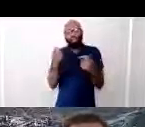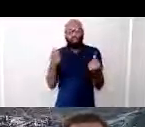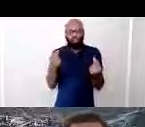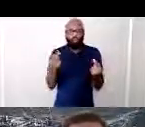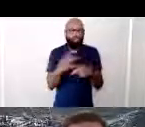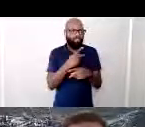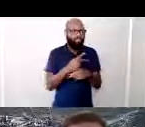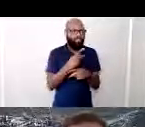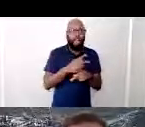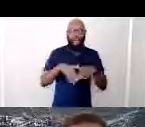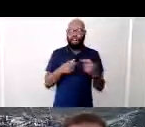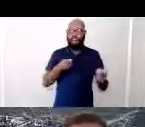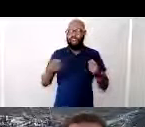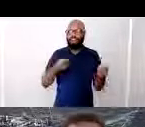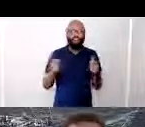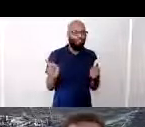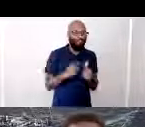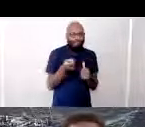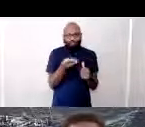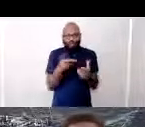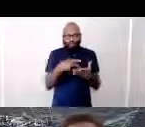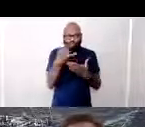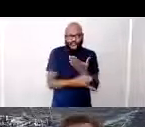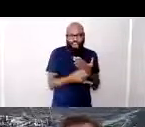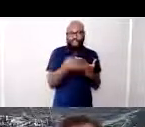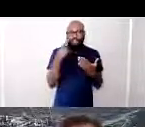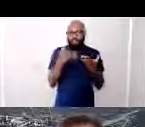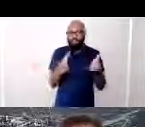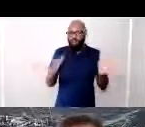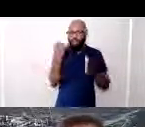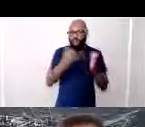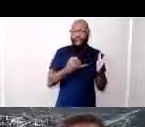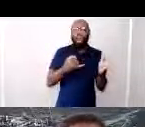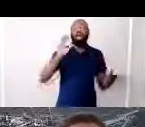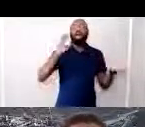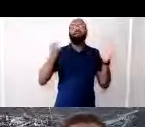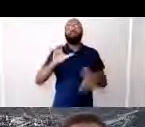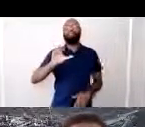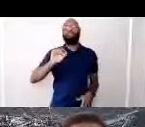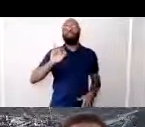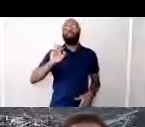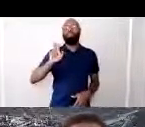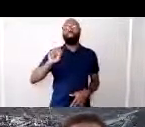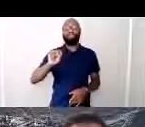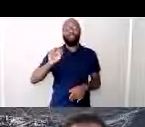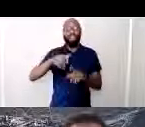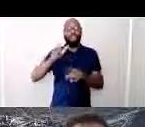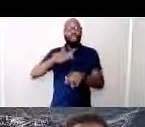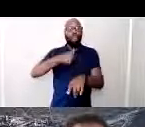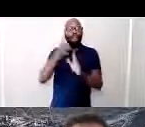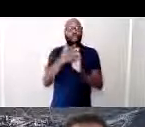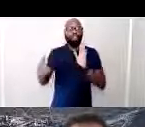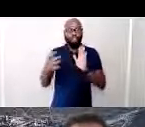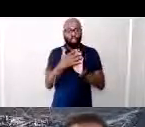just handle the first couple of projects of doing public art. Whereas the commission, which is the long-term game here, you